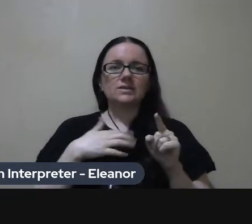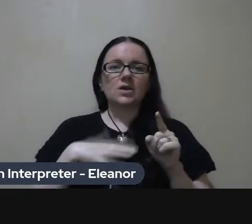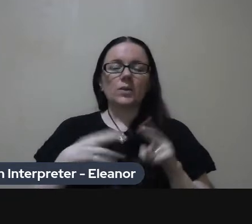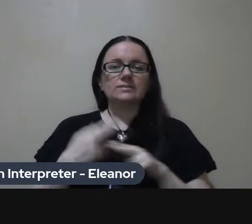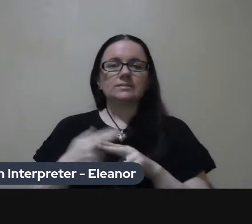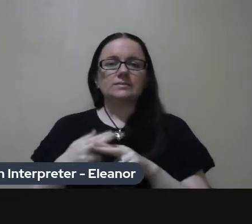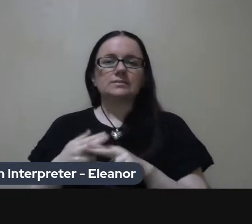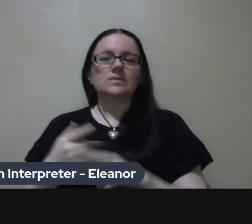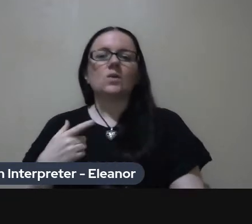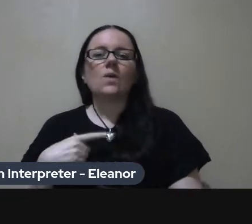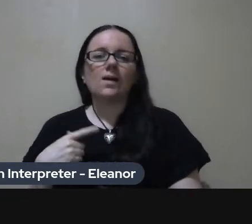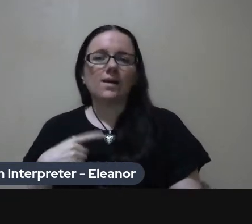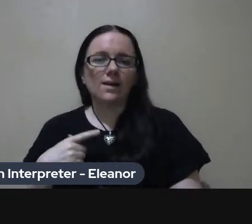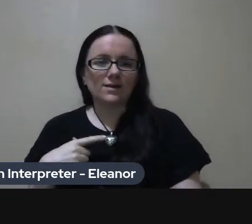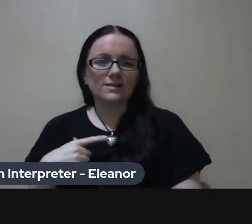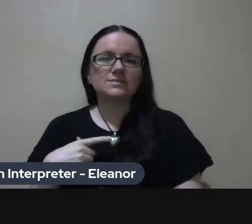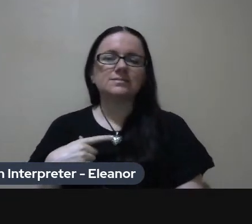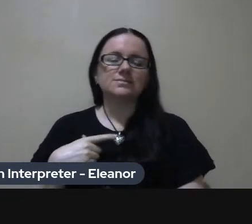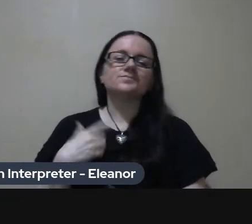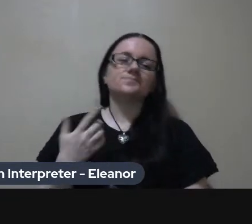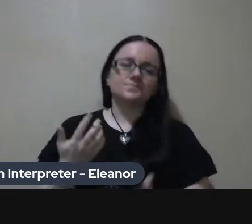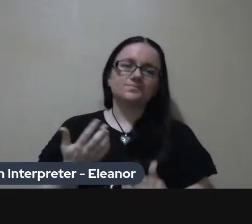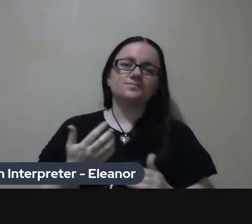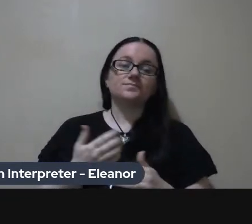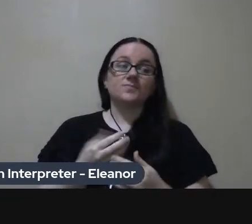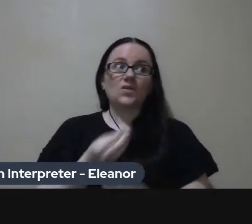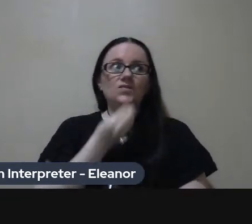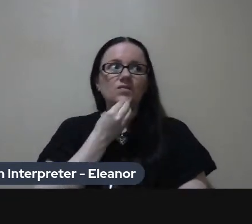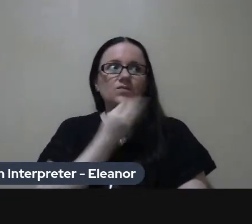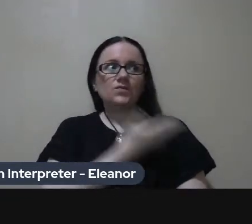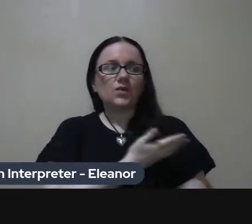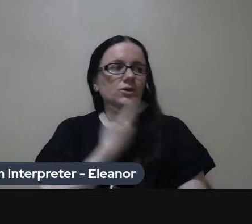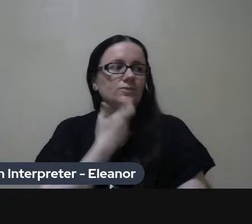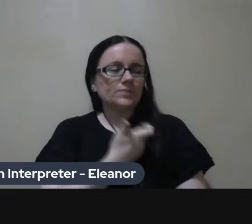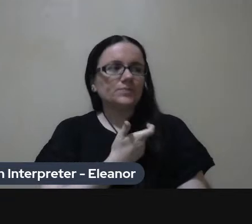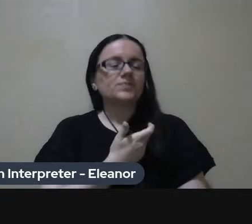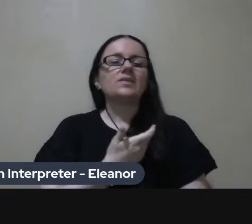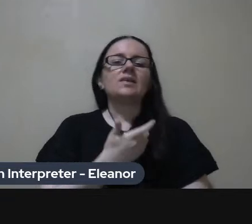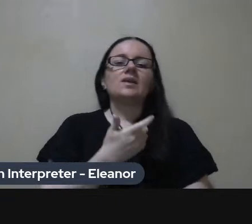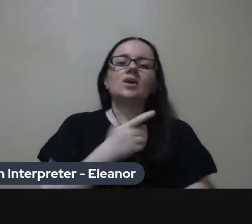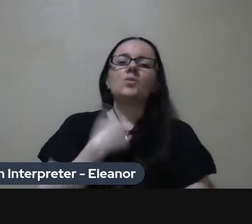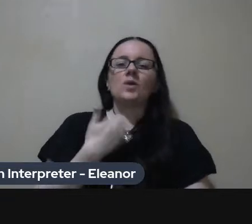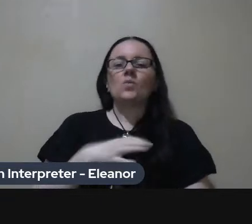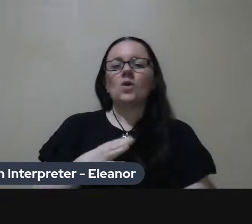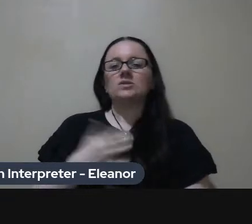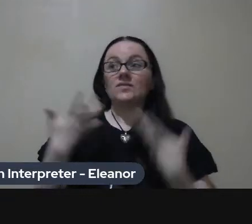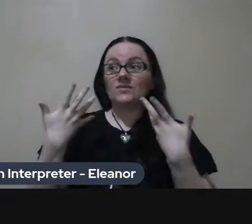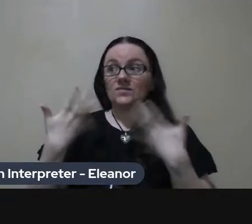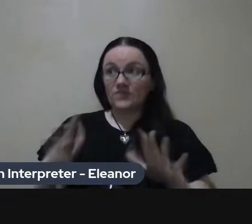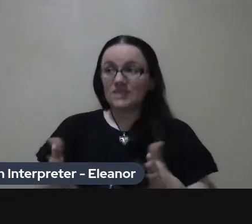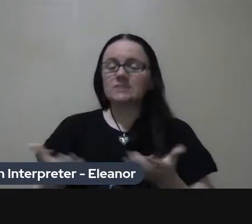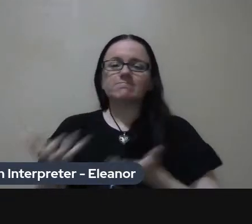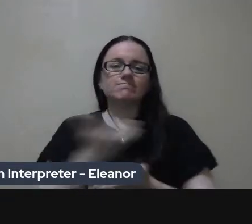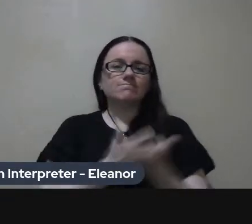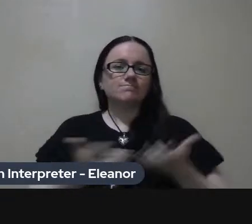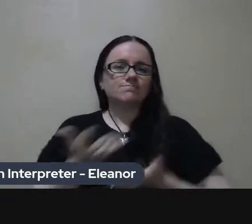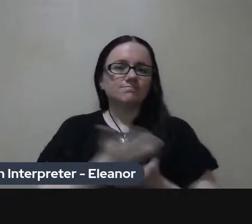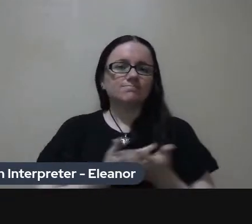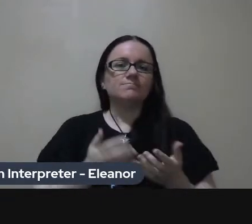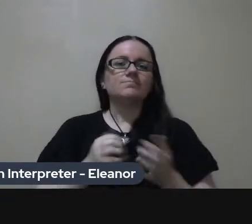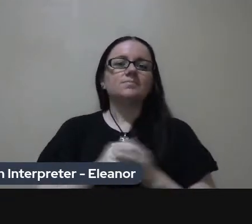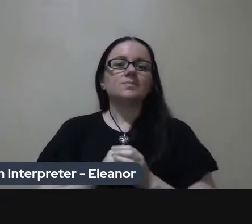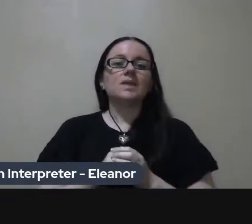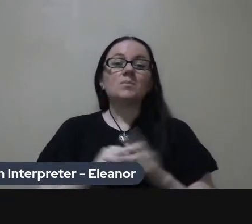mostly because we've got, you know, delicious food, and here we want to have conversations after the presentations, but also because the